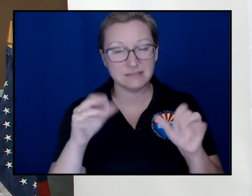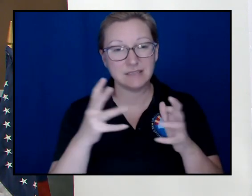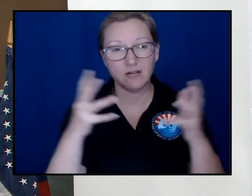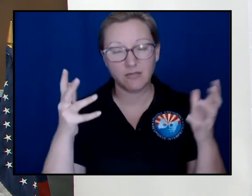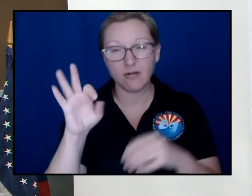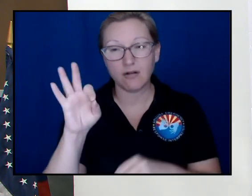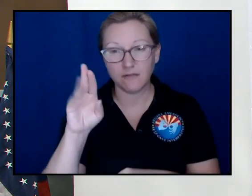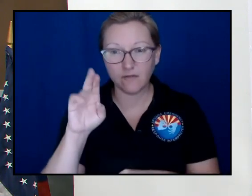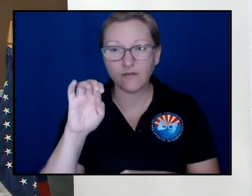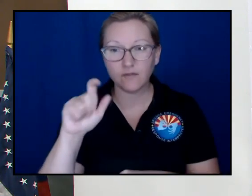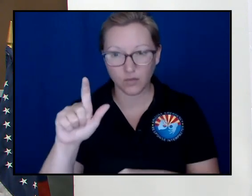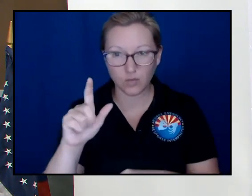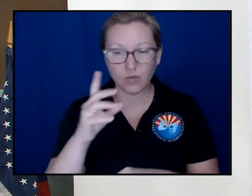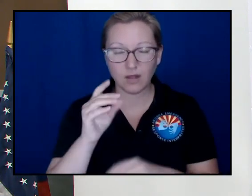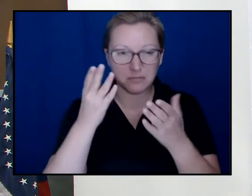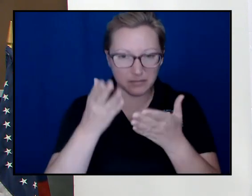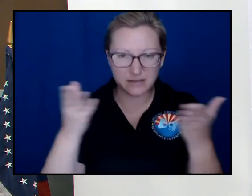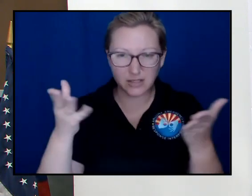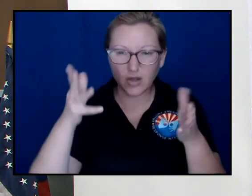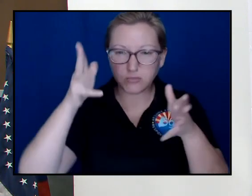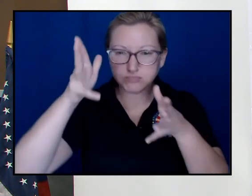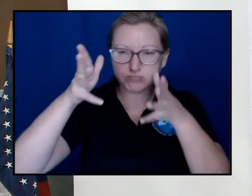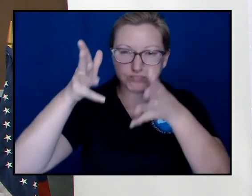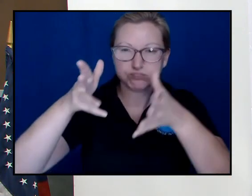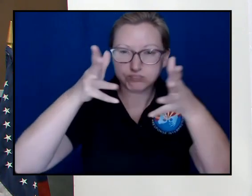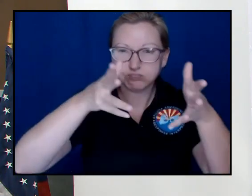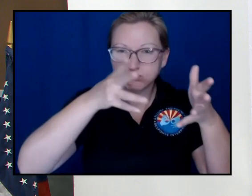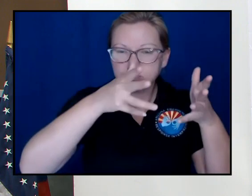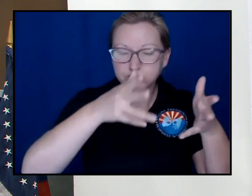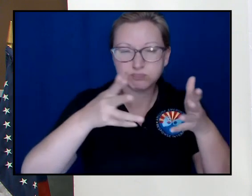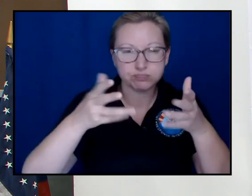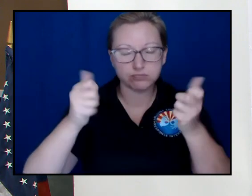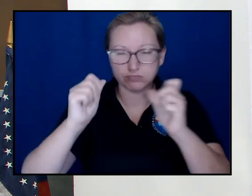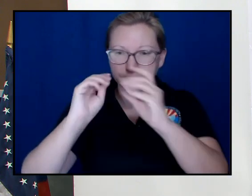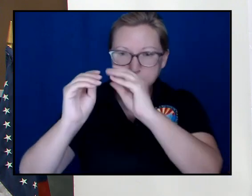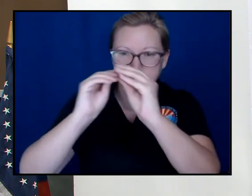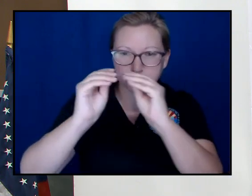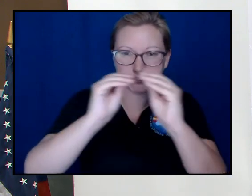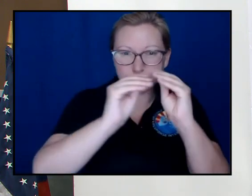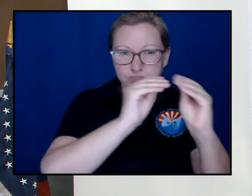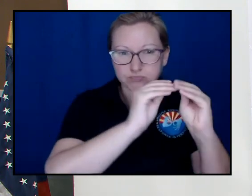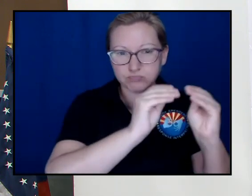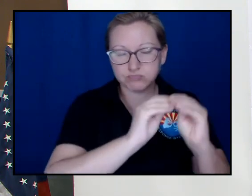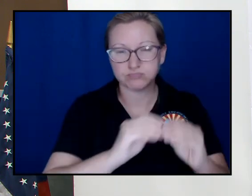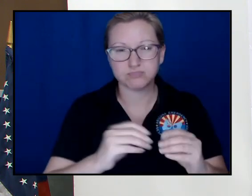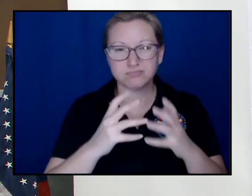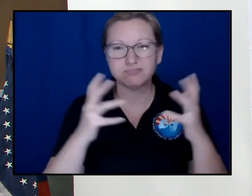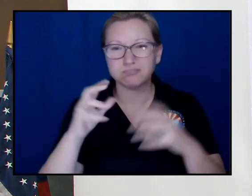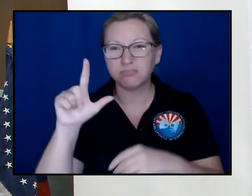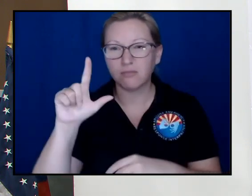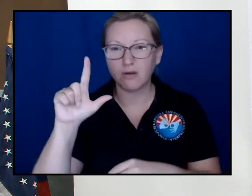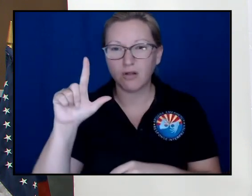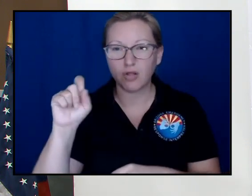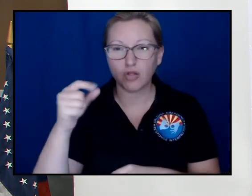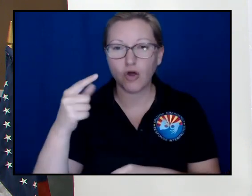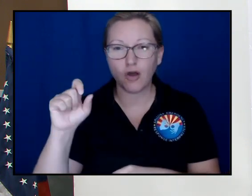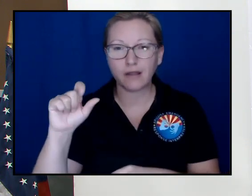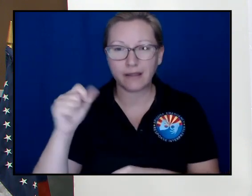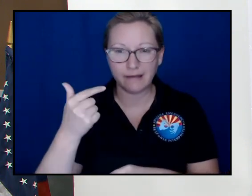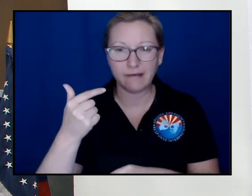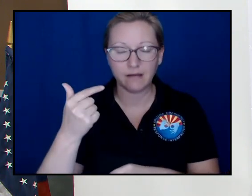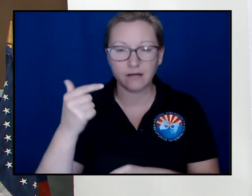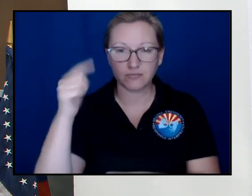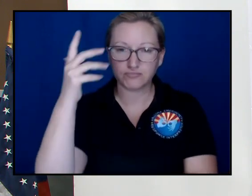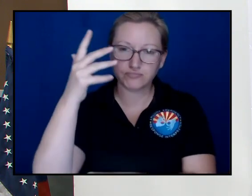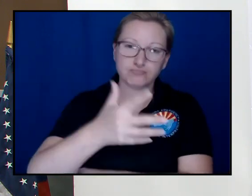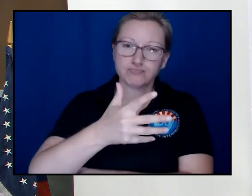material that's left there along that Pot Creek. Or logging material, I should say, left there along that